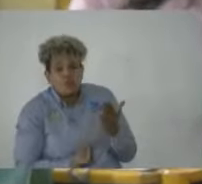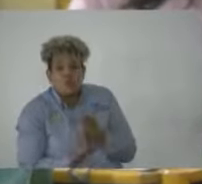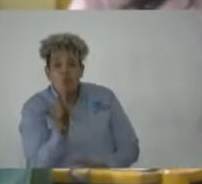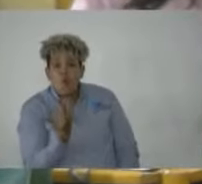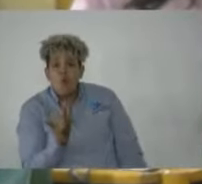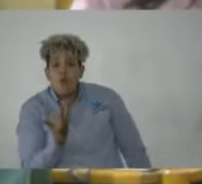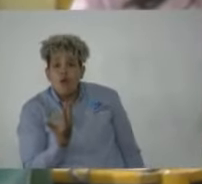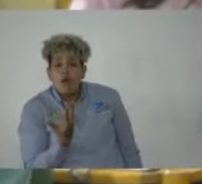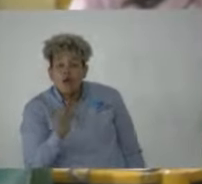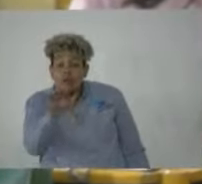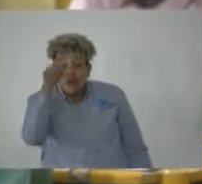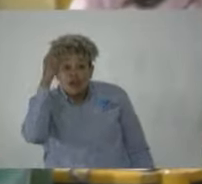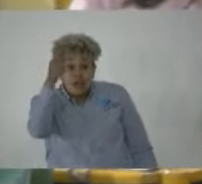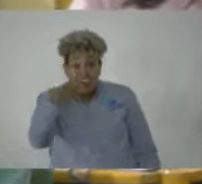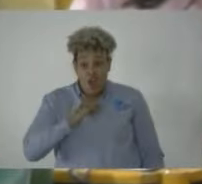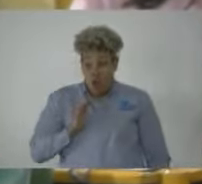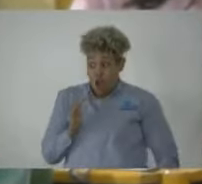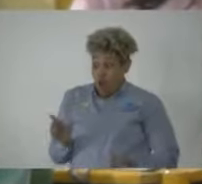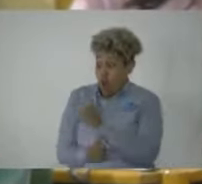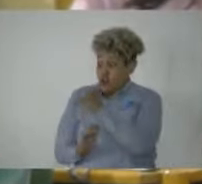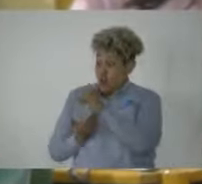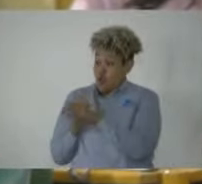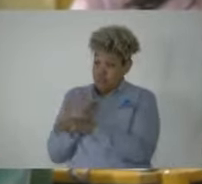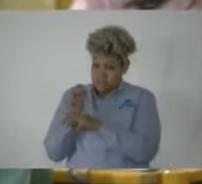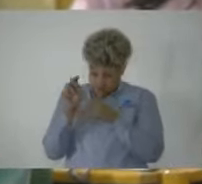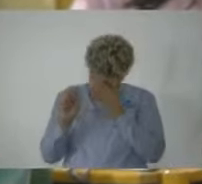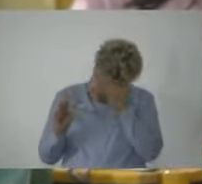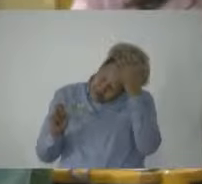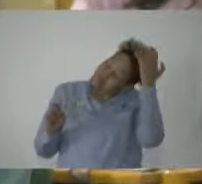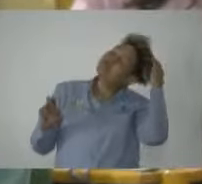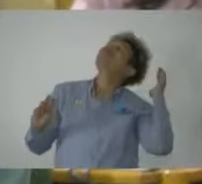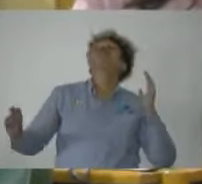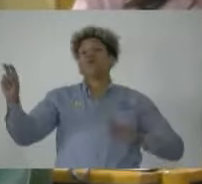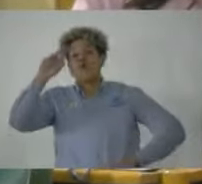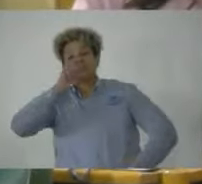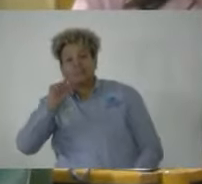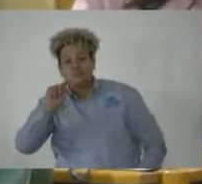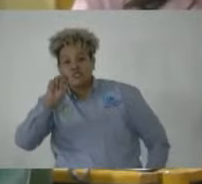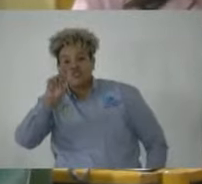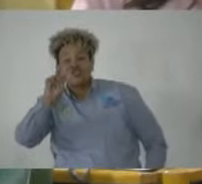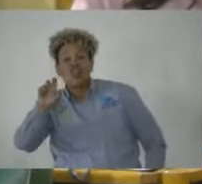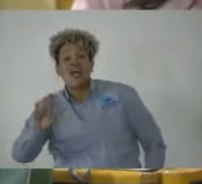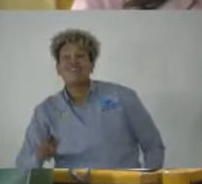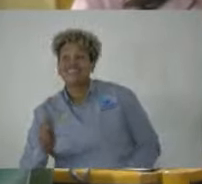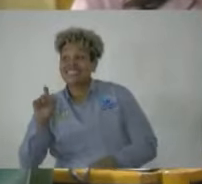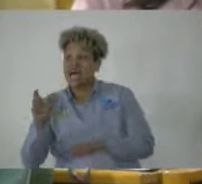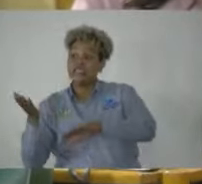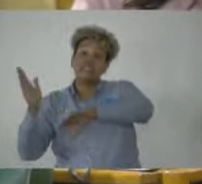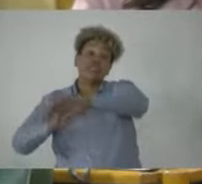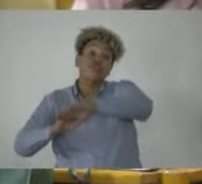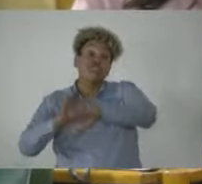Madam Speaker, under our Minister of Tourism, travel tax is up. It's up by